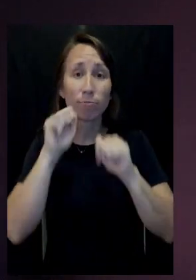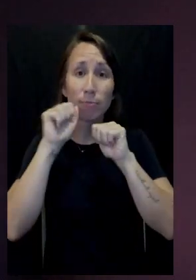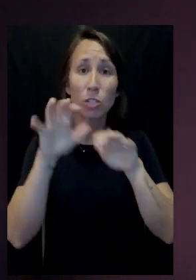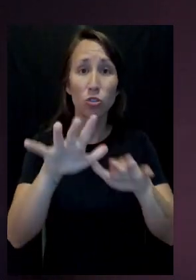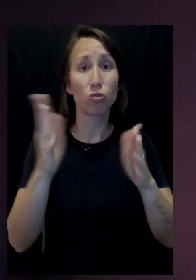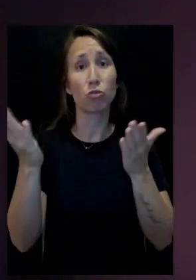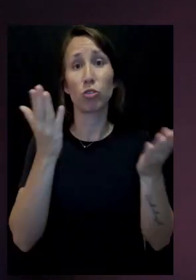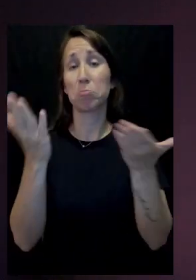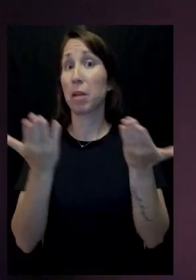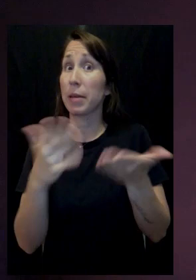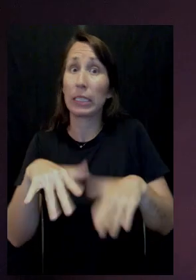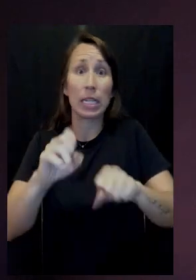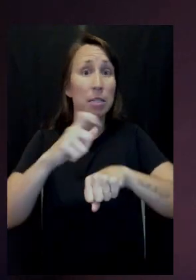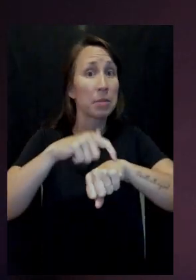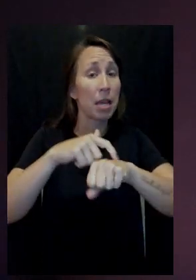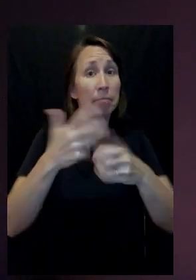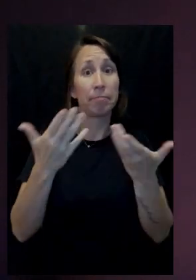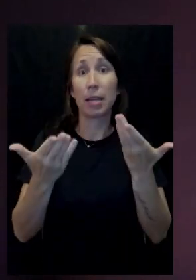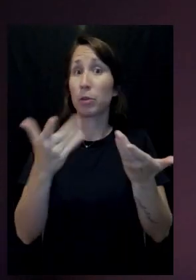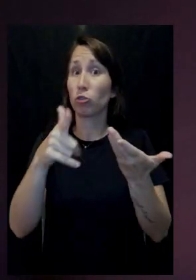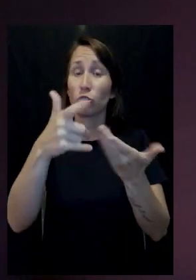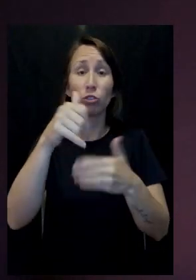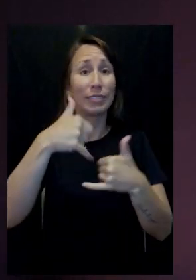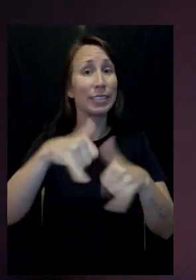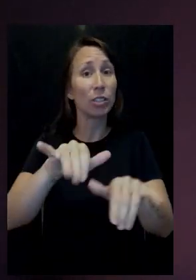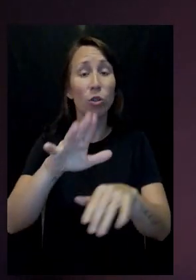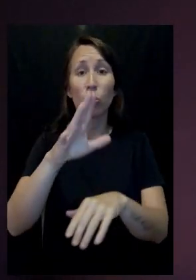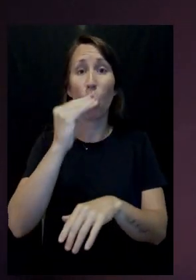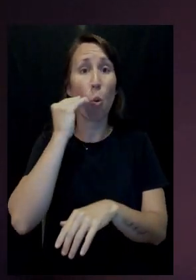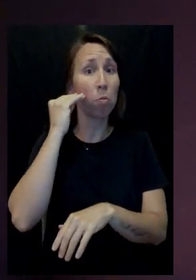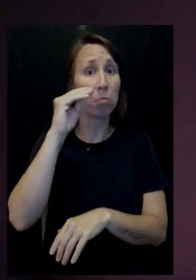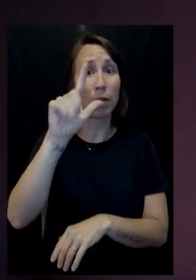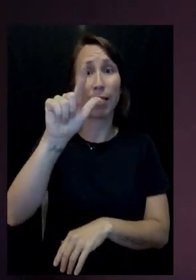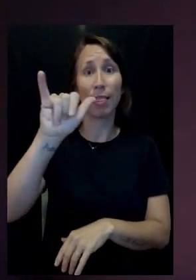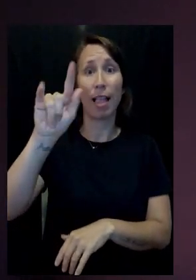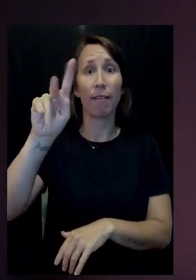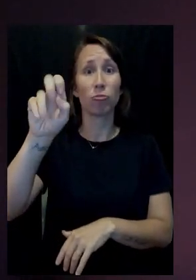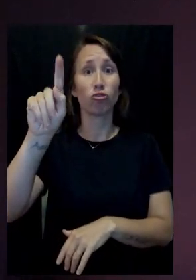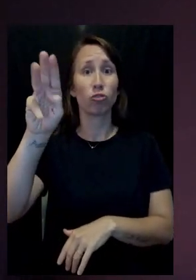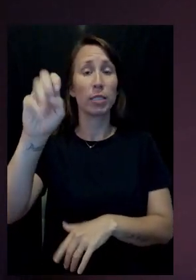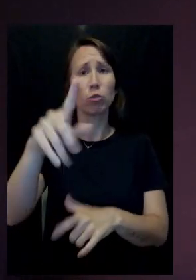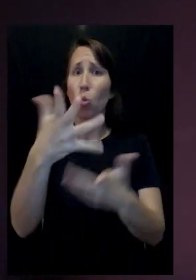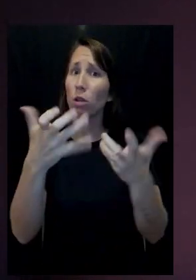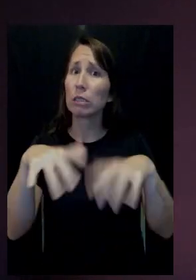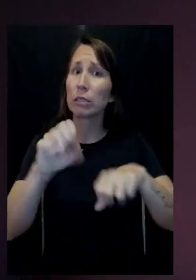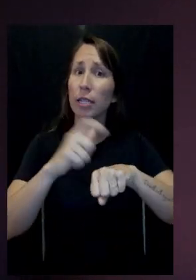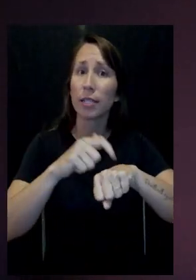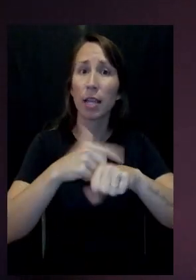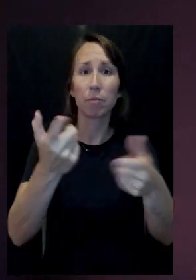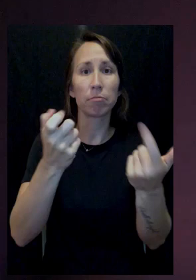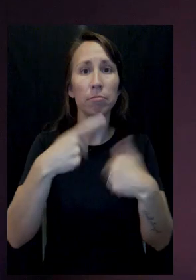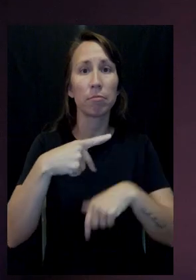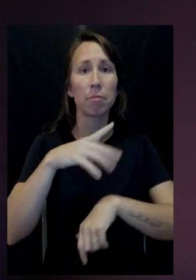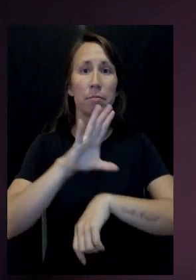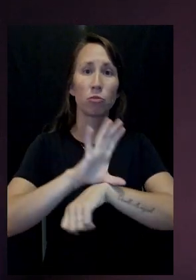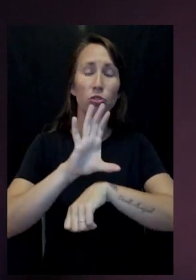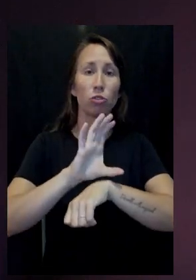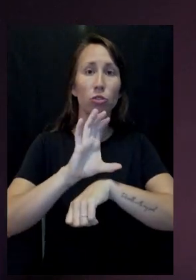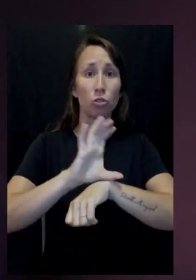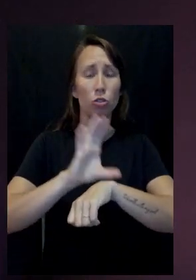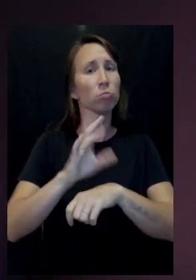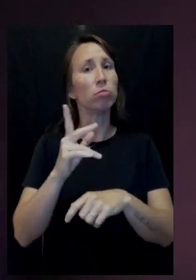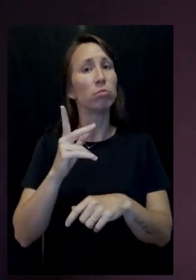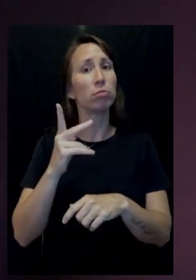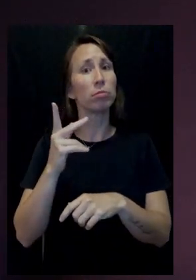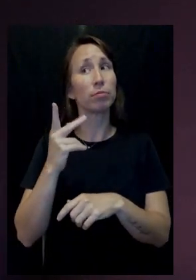to take some time, and that's why you're live streaming into the service, and maybe you want to take some time coming back to church, I just want you to know, on behalf of Jill and I and our